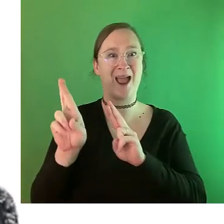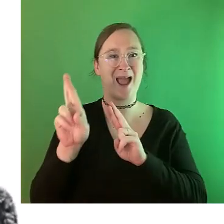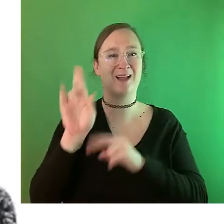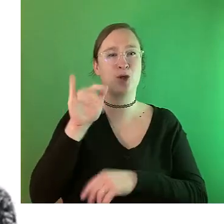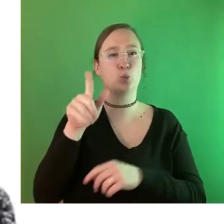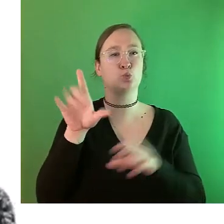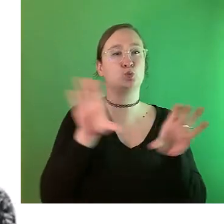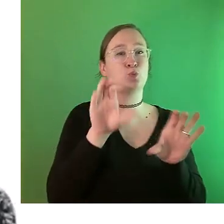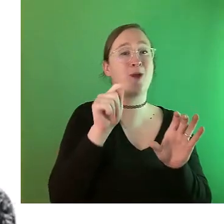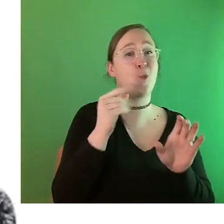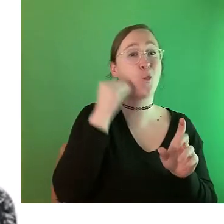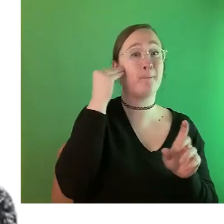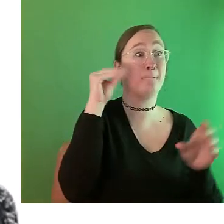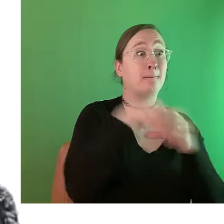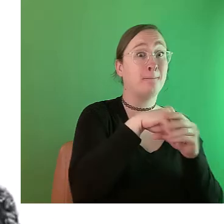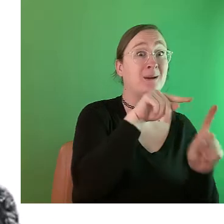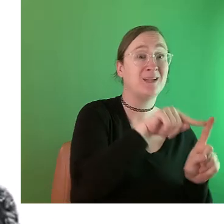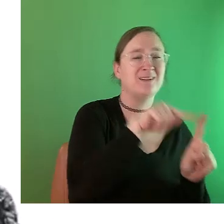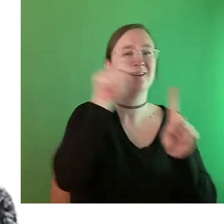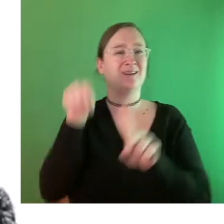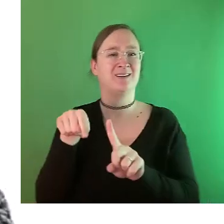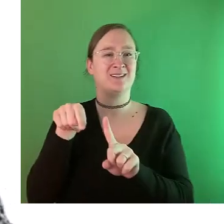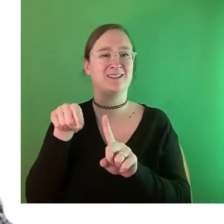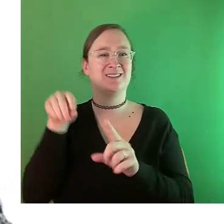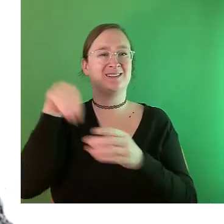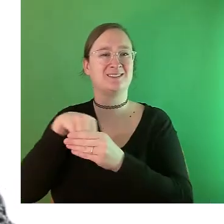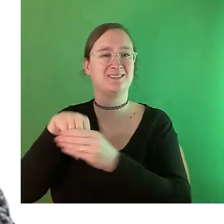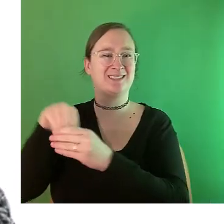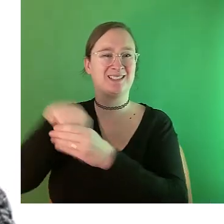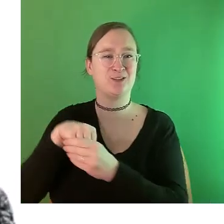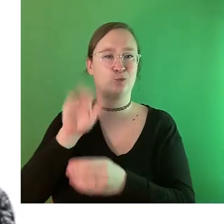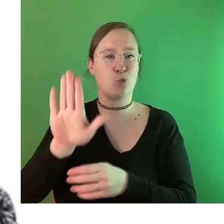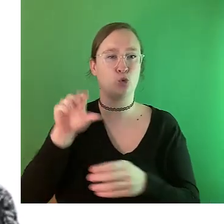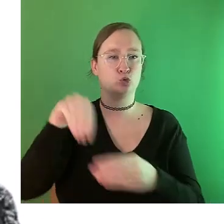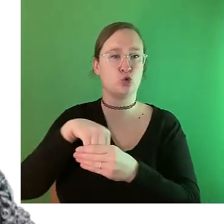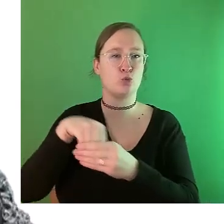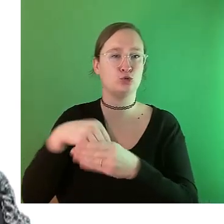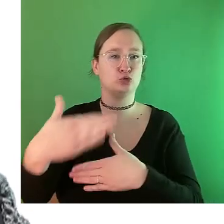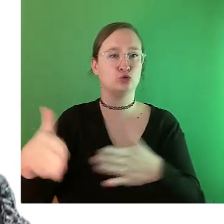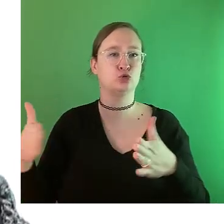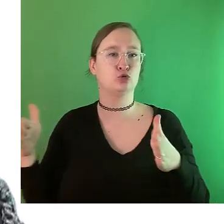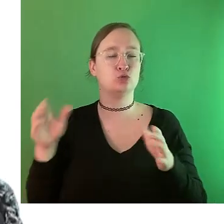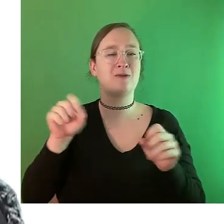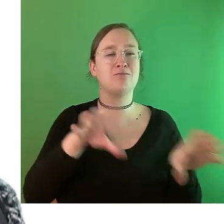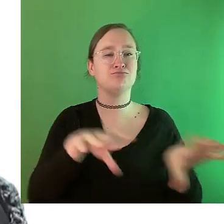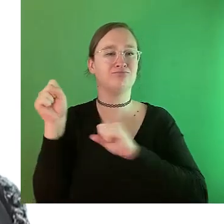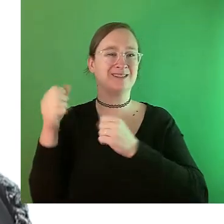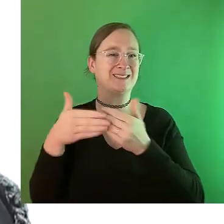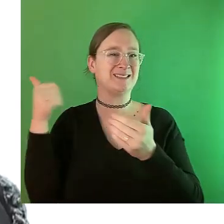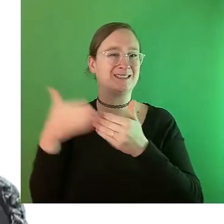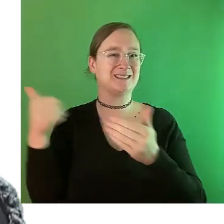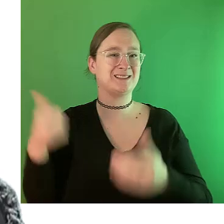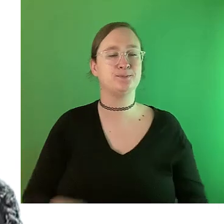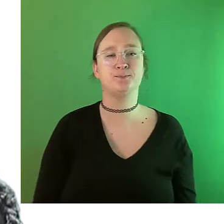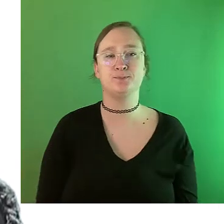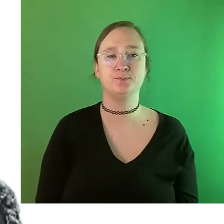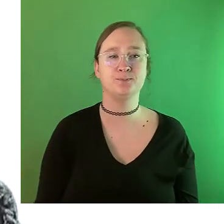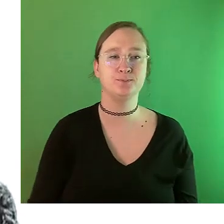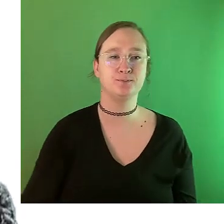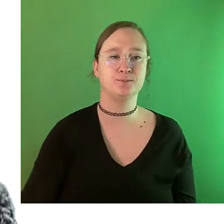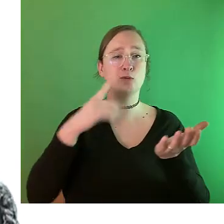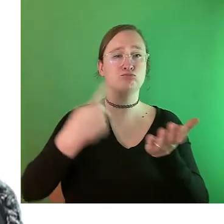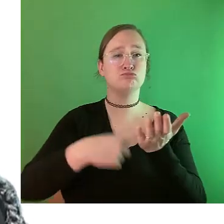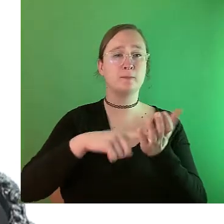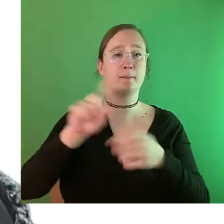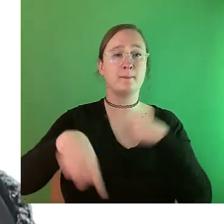strategically placed in other places, just in case you get separated from those during an evacuation. You should also consider what you use